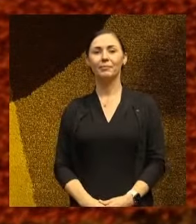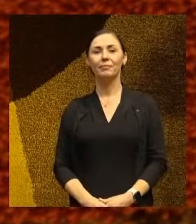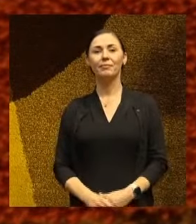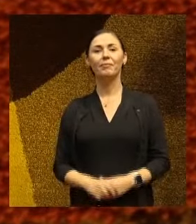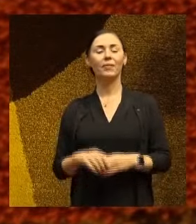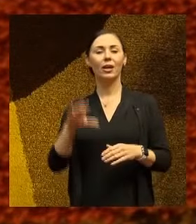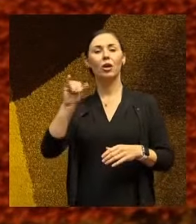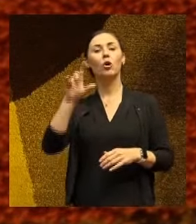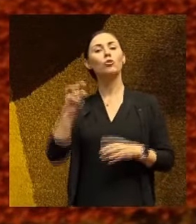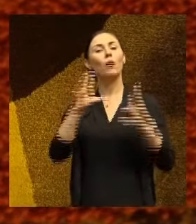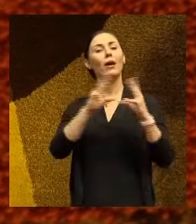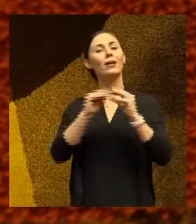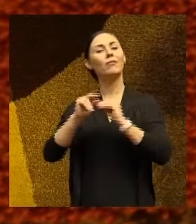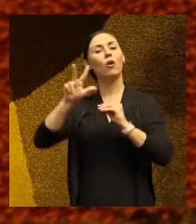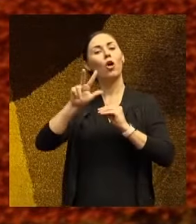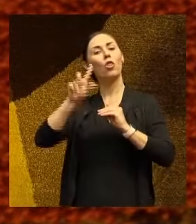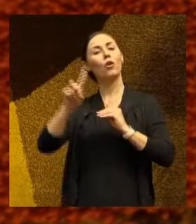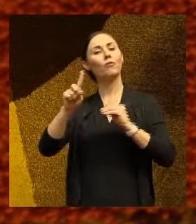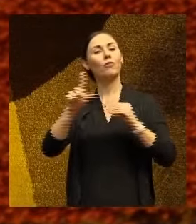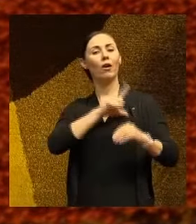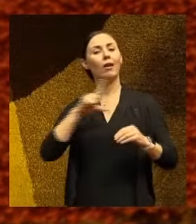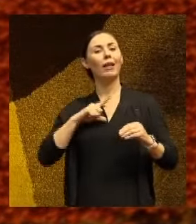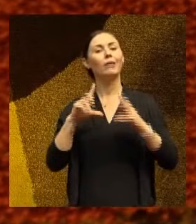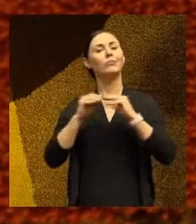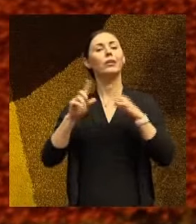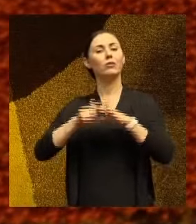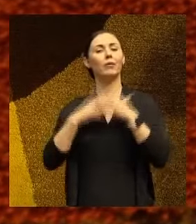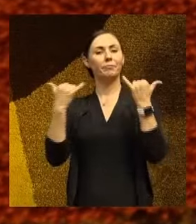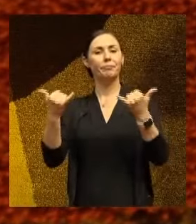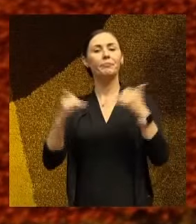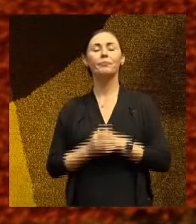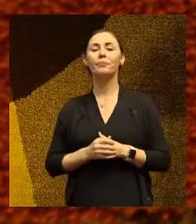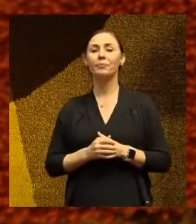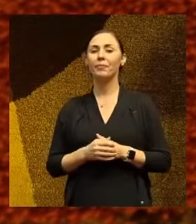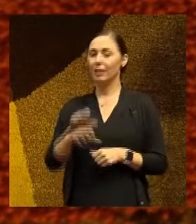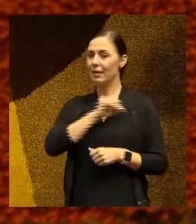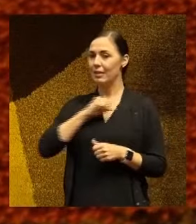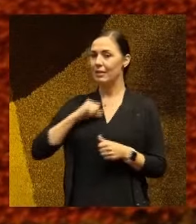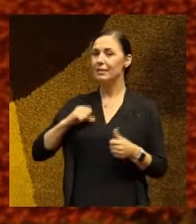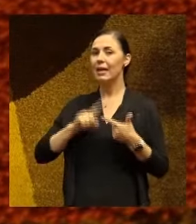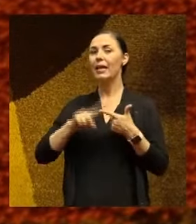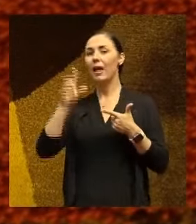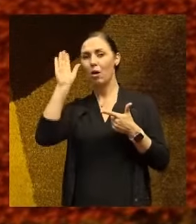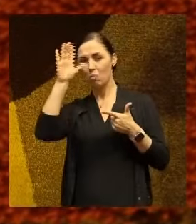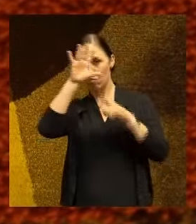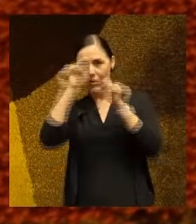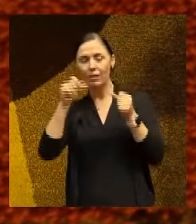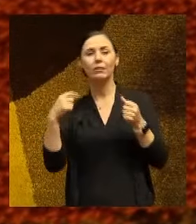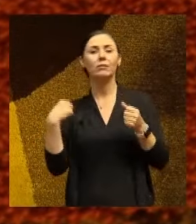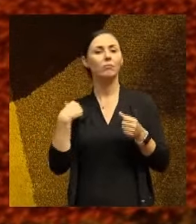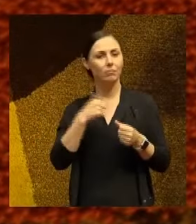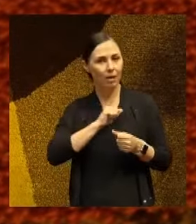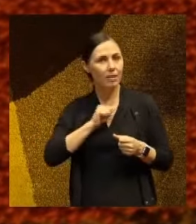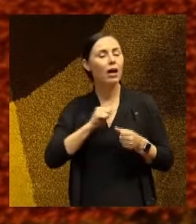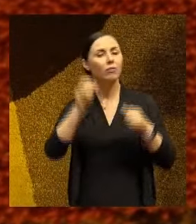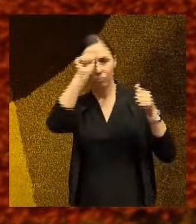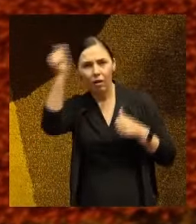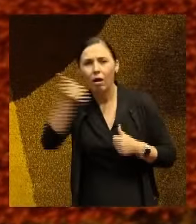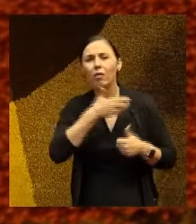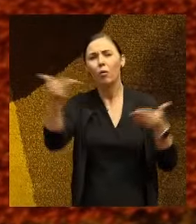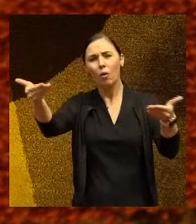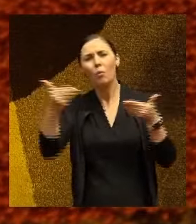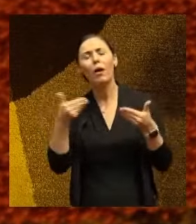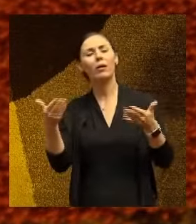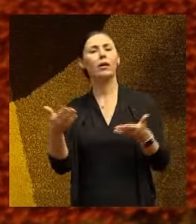The joint session of the 31st Legislature will now come to order. The Senate President and I extend our warmest aloha and welcome to